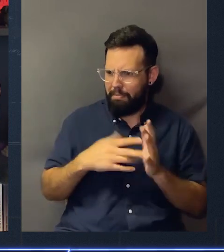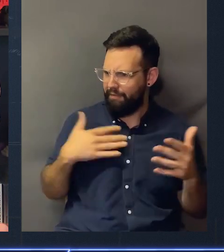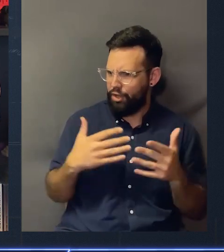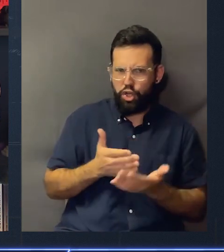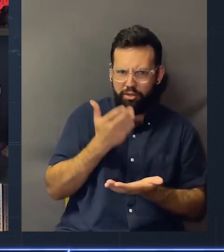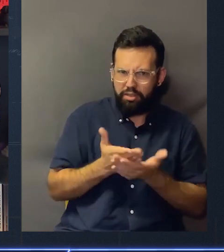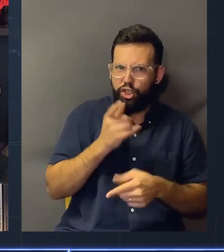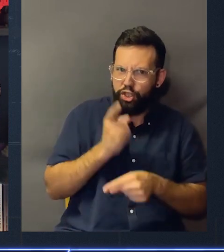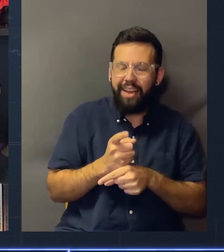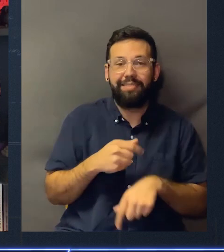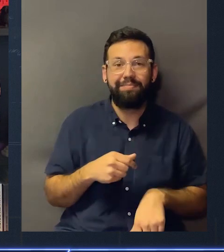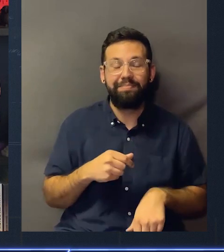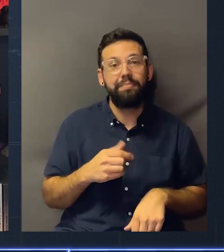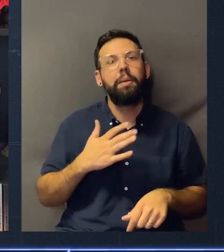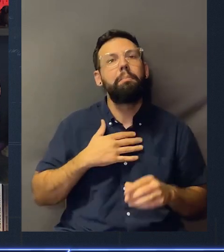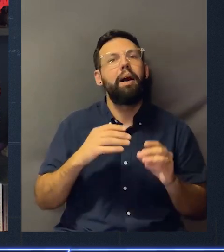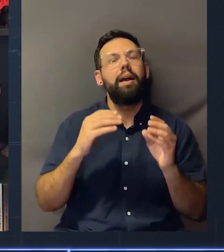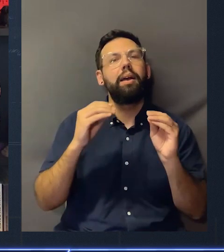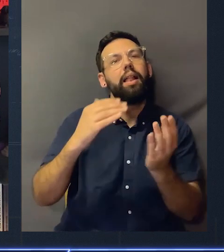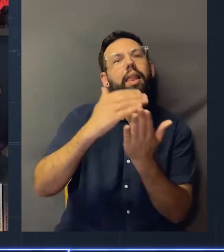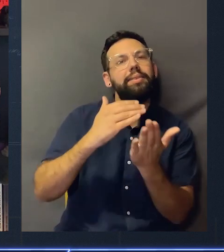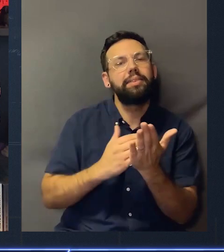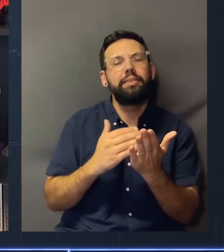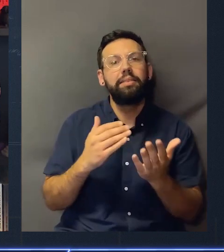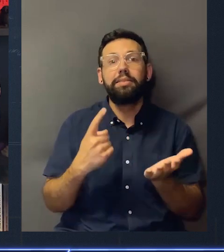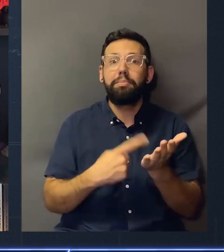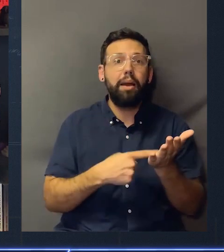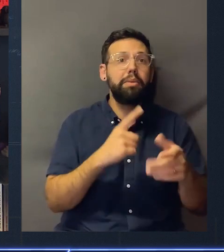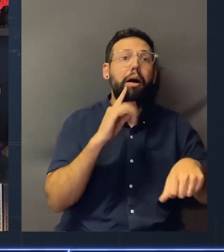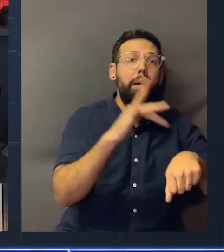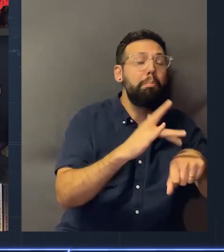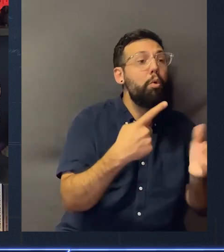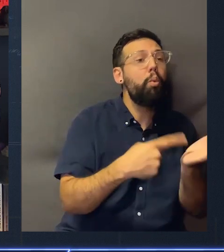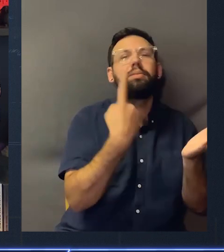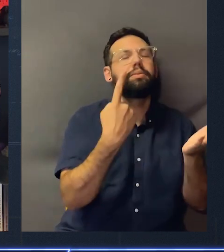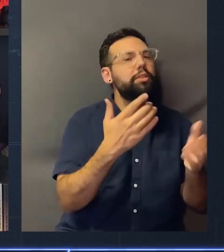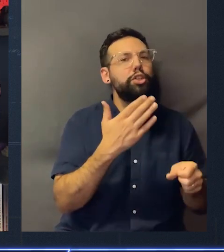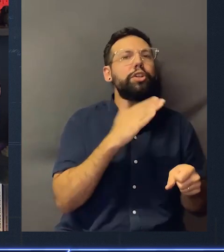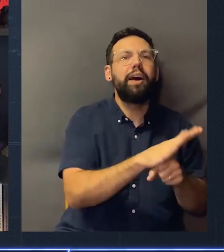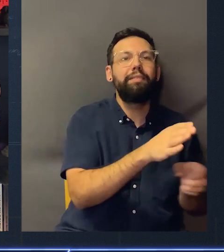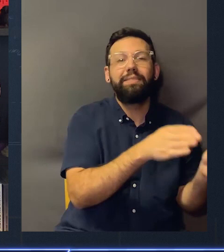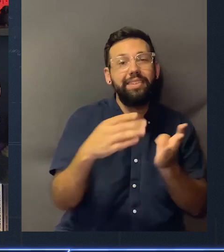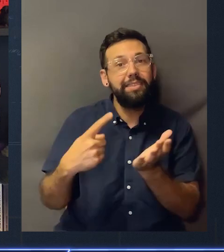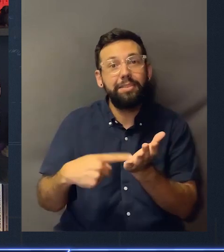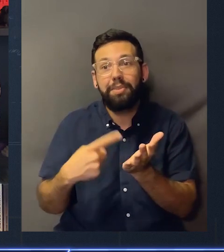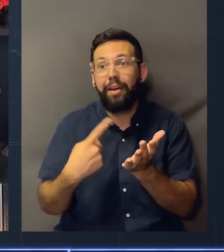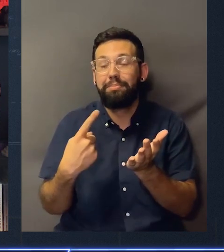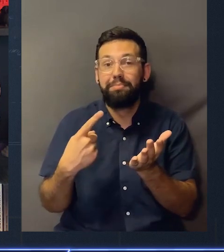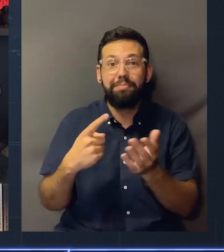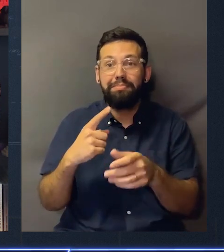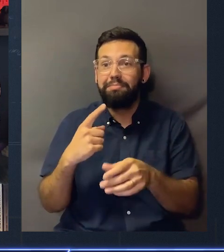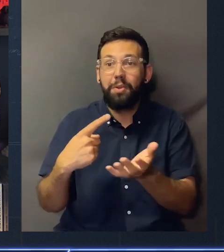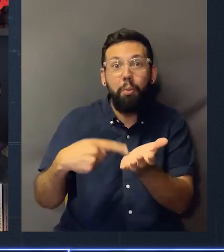My lesson is that sometimes you do things once and that's plenty. And sometimes doing things once is maybe even more than